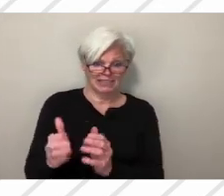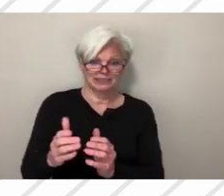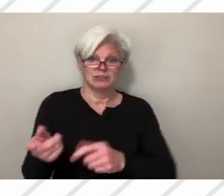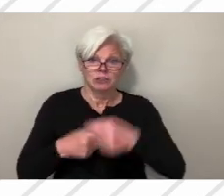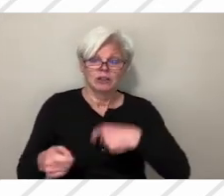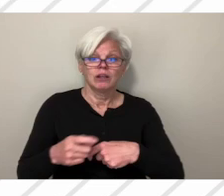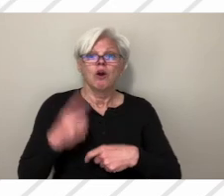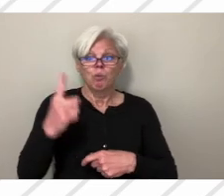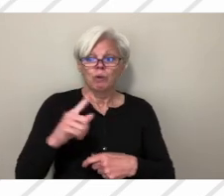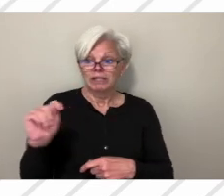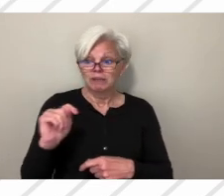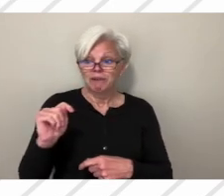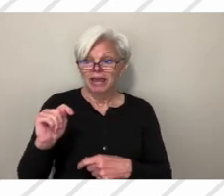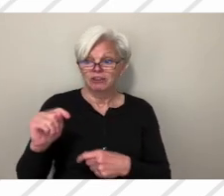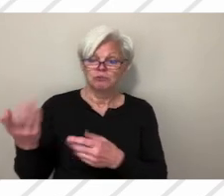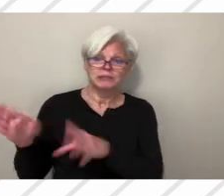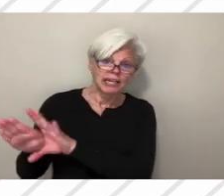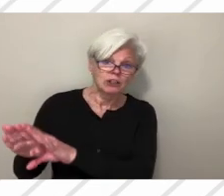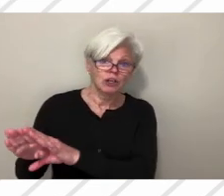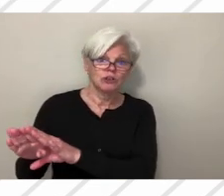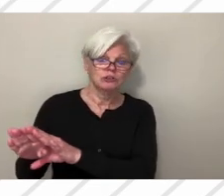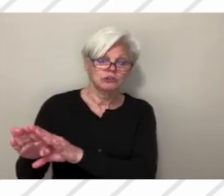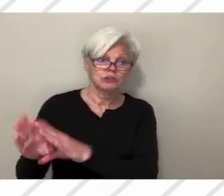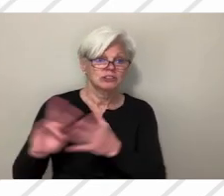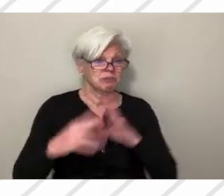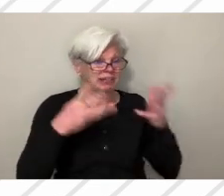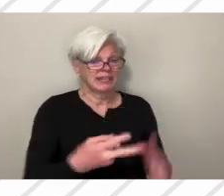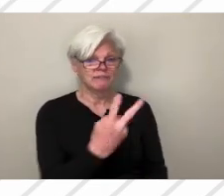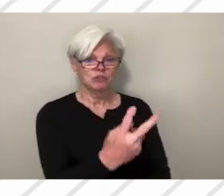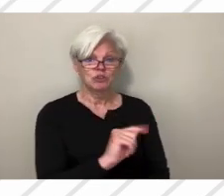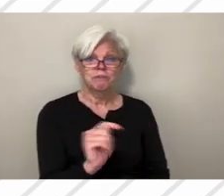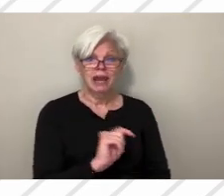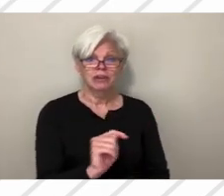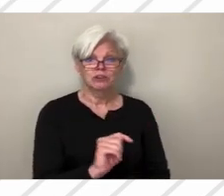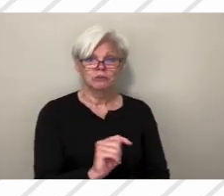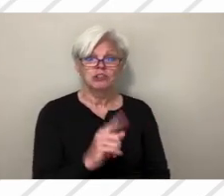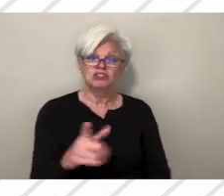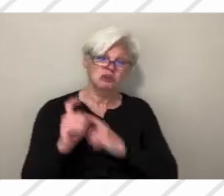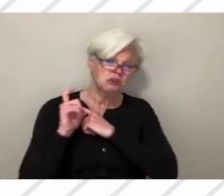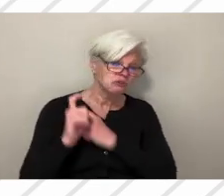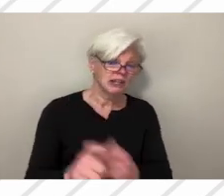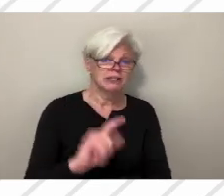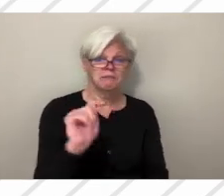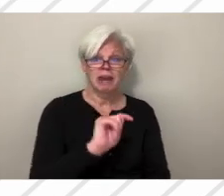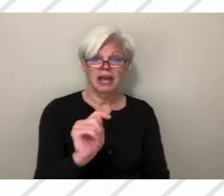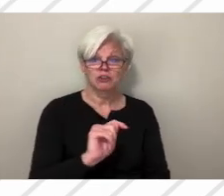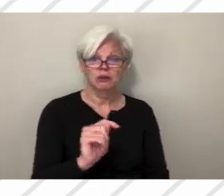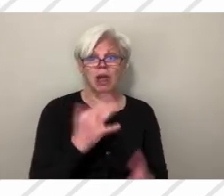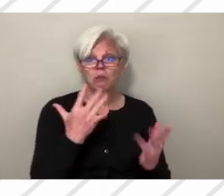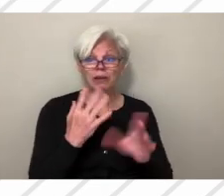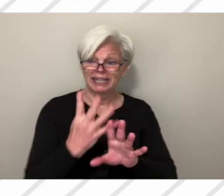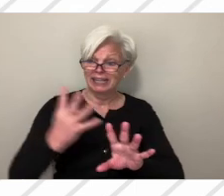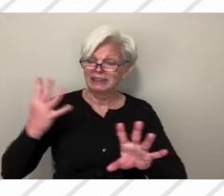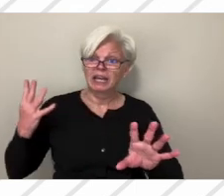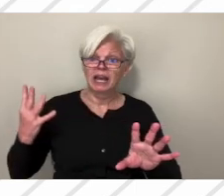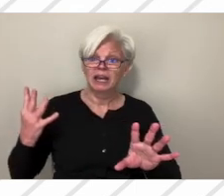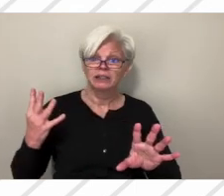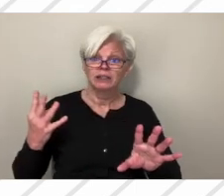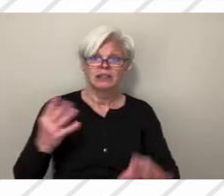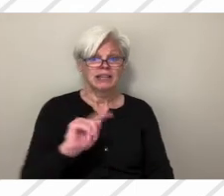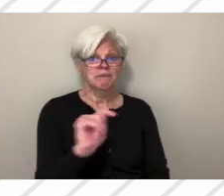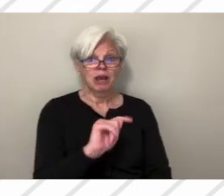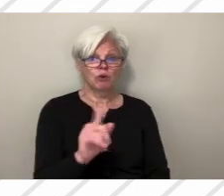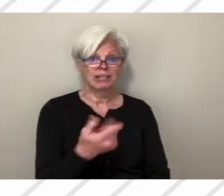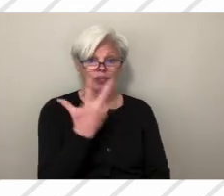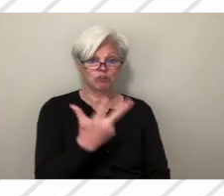one of the bathrooms, so then we only had 2. So you're running to the bathroom sometimes and waiting in line, and this bathroom, we only had like 3